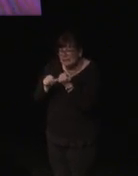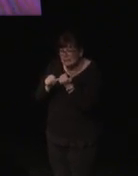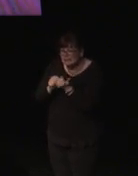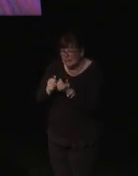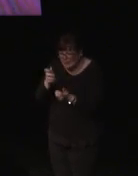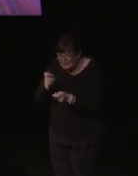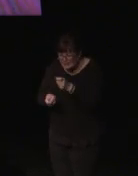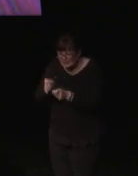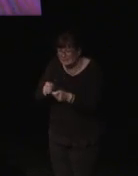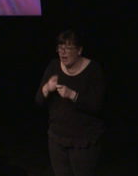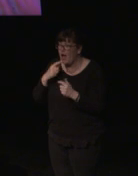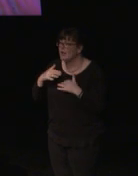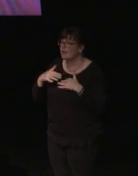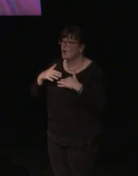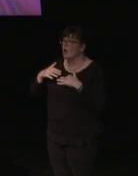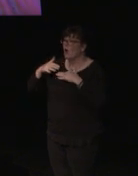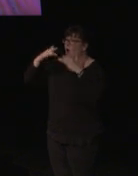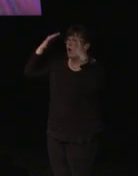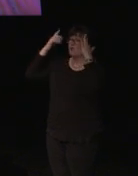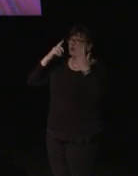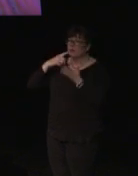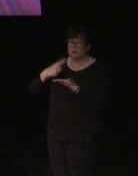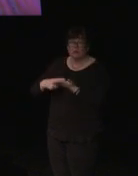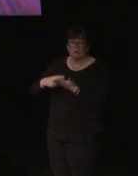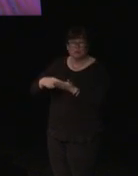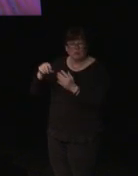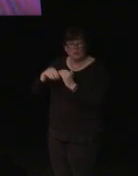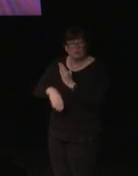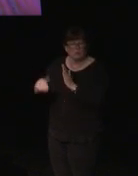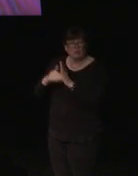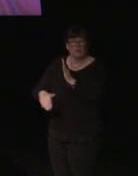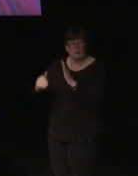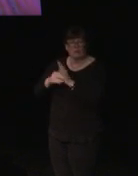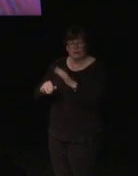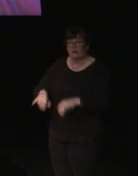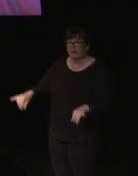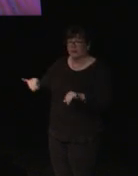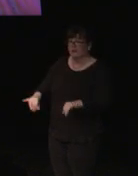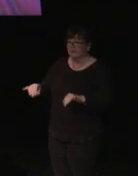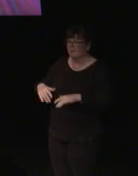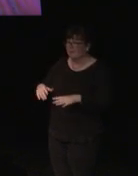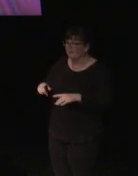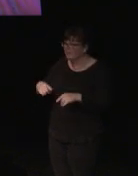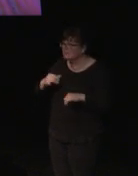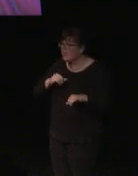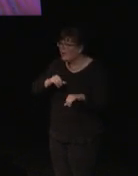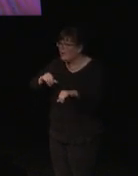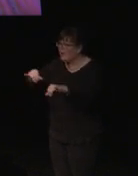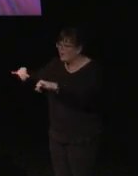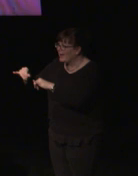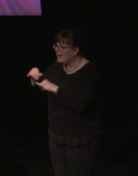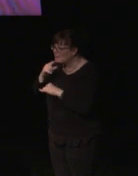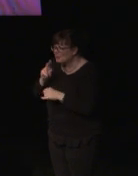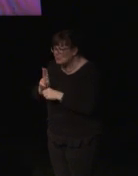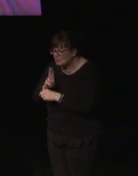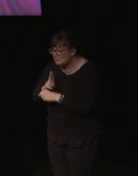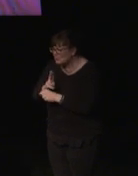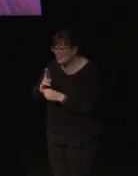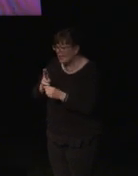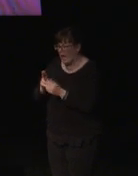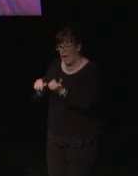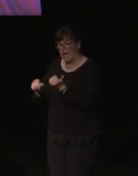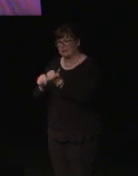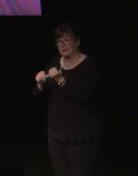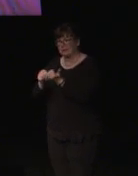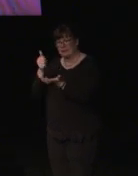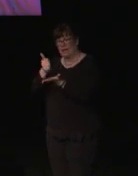about this today. And it's amazing. It's amazing that we're all on the same page of this idea of using like assists